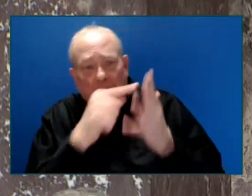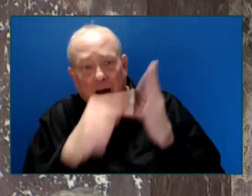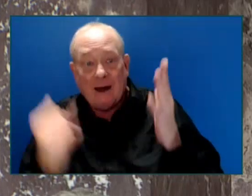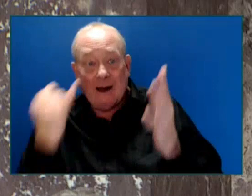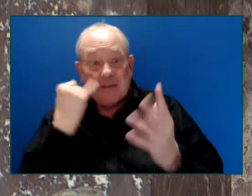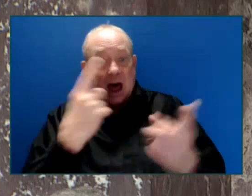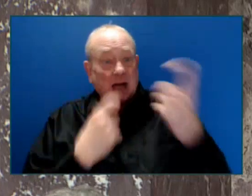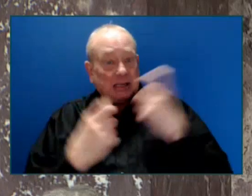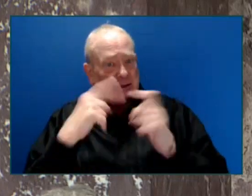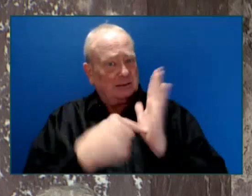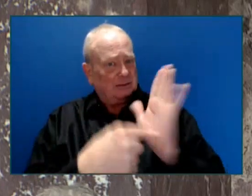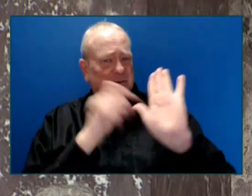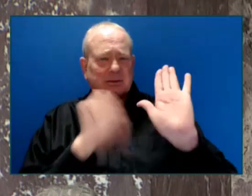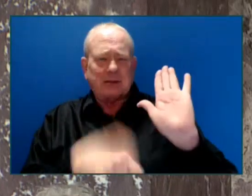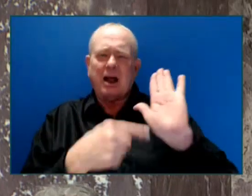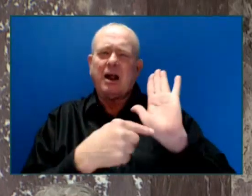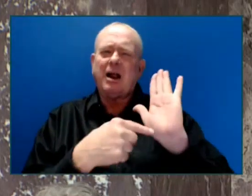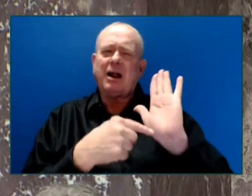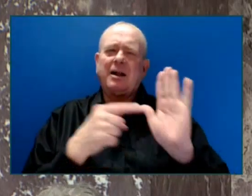that with them.